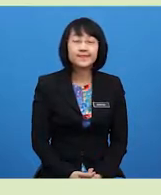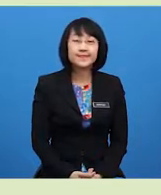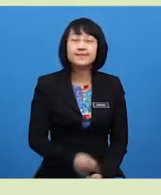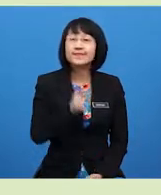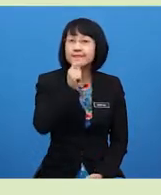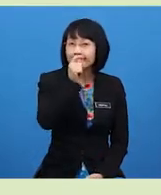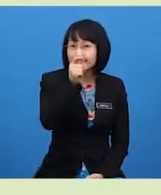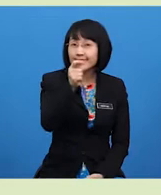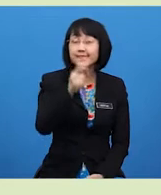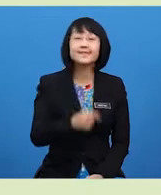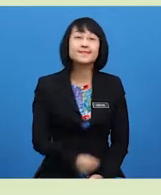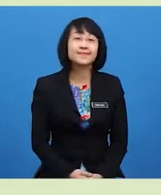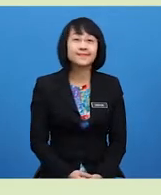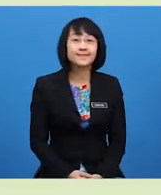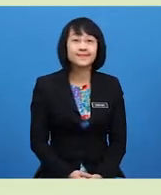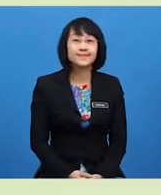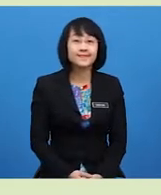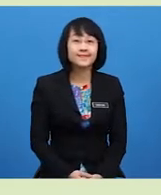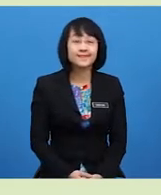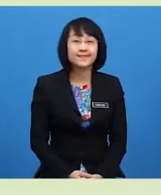It's true.